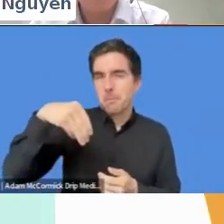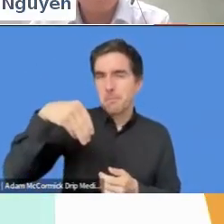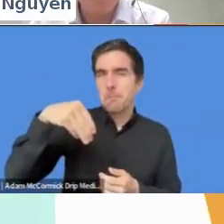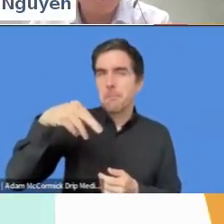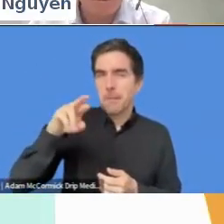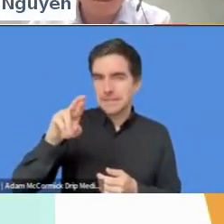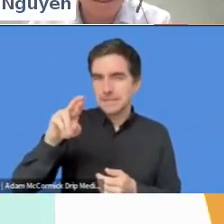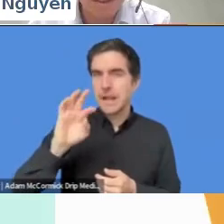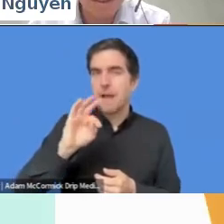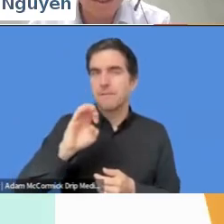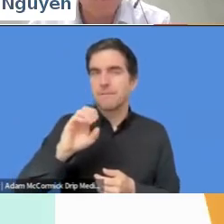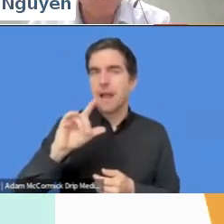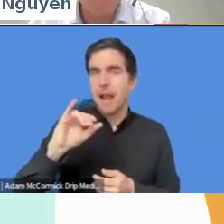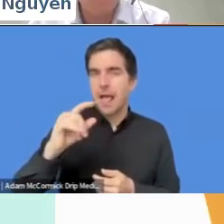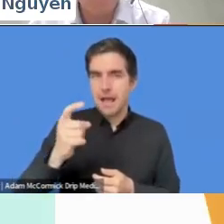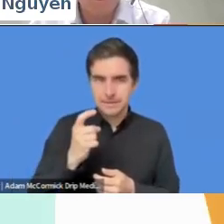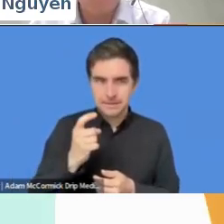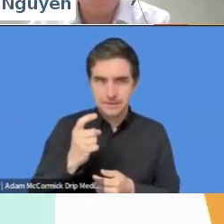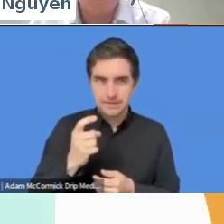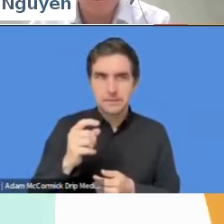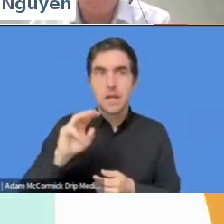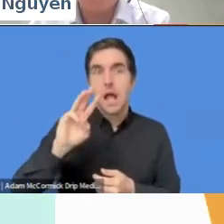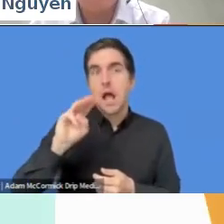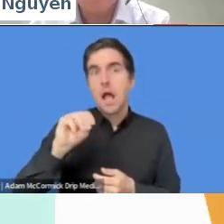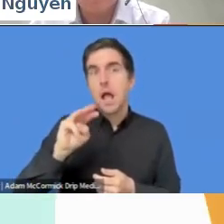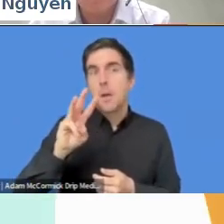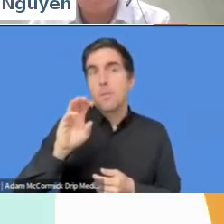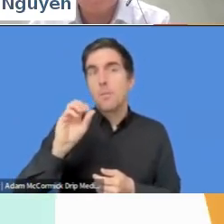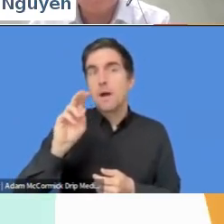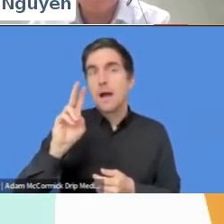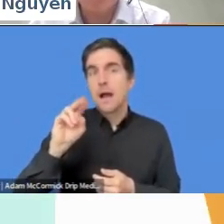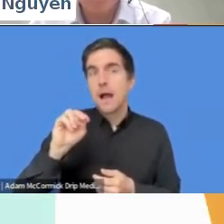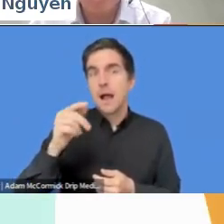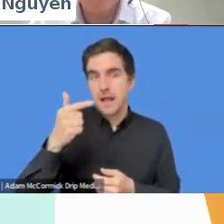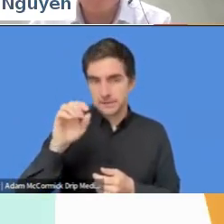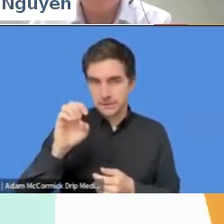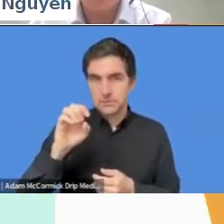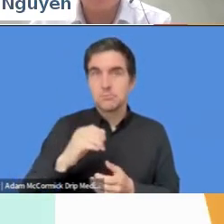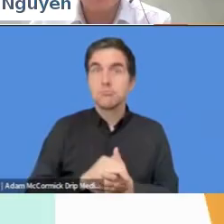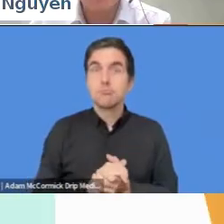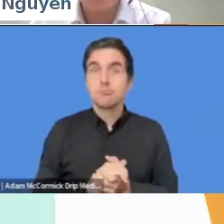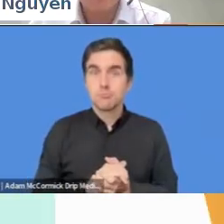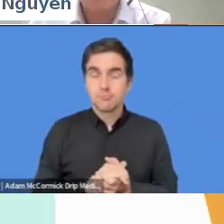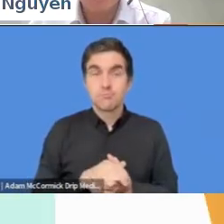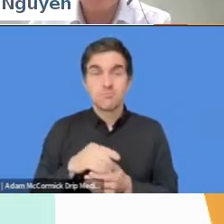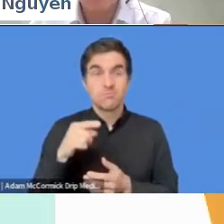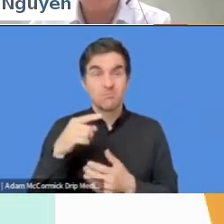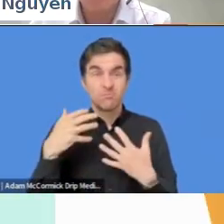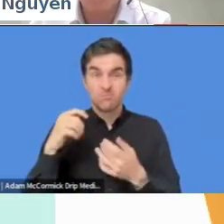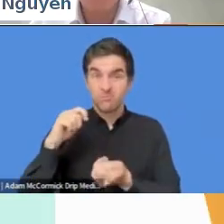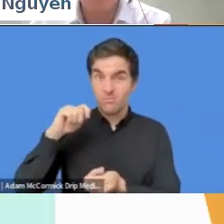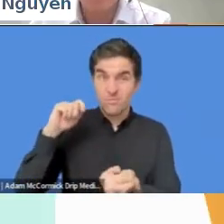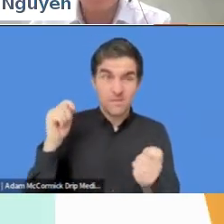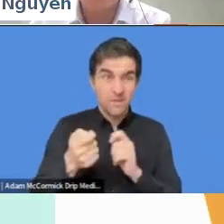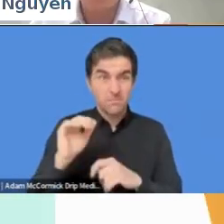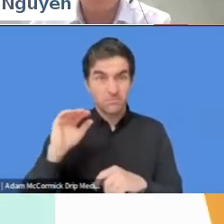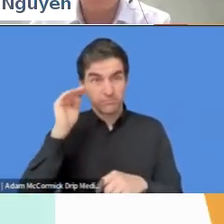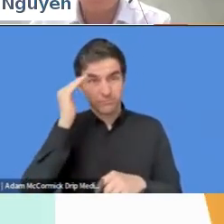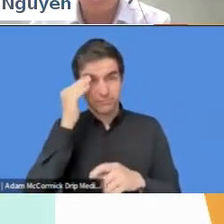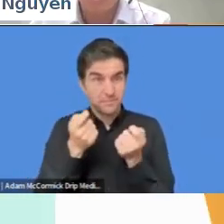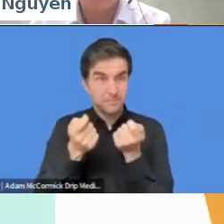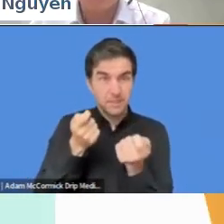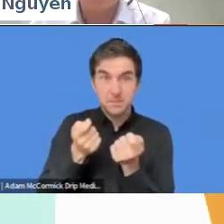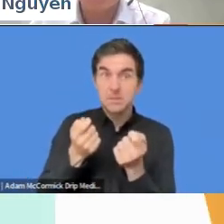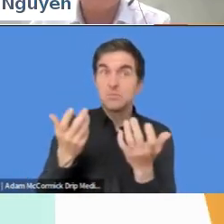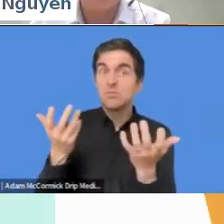Miss Thebuho Kavubya, District Officer, Ministry of Community